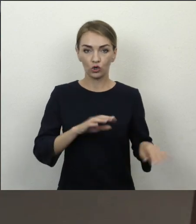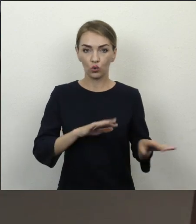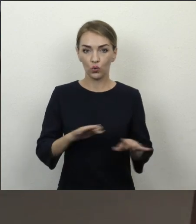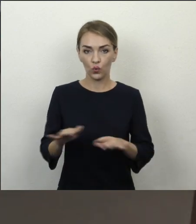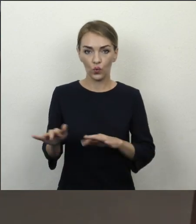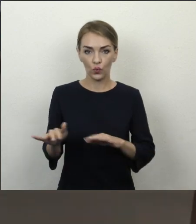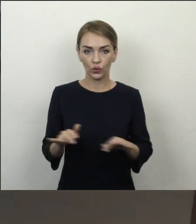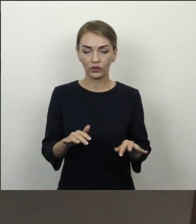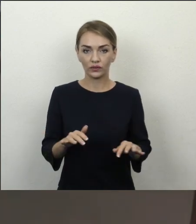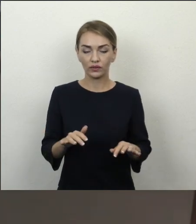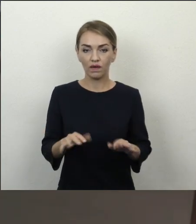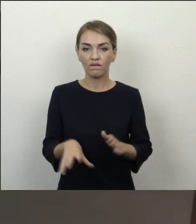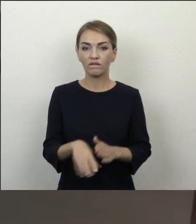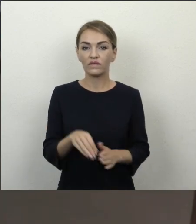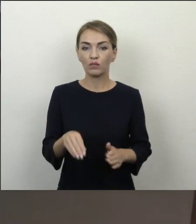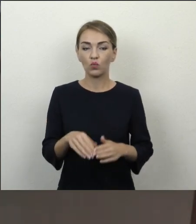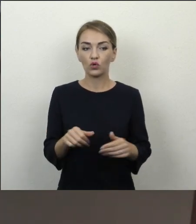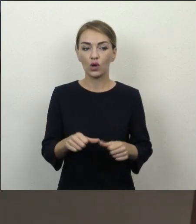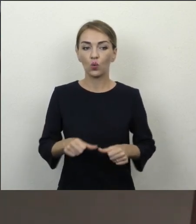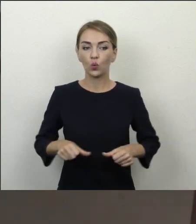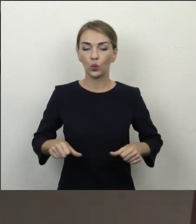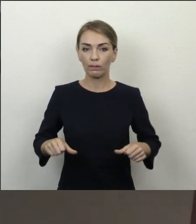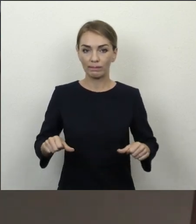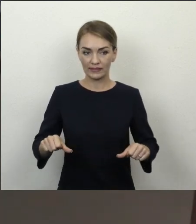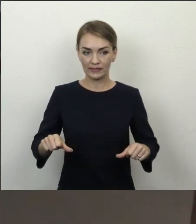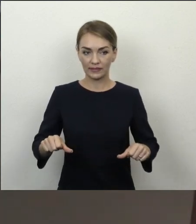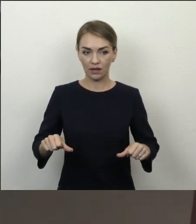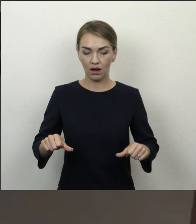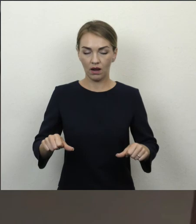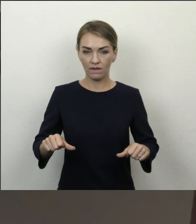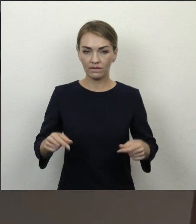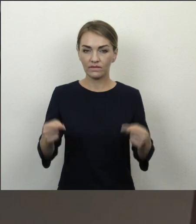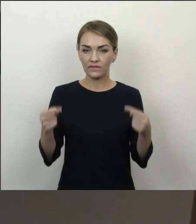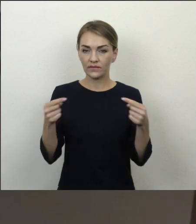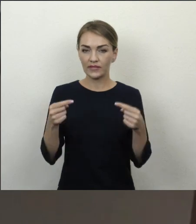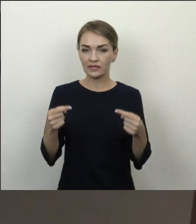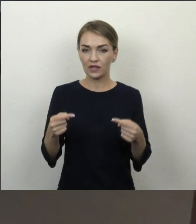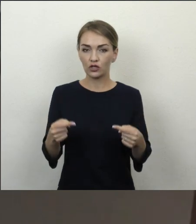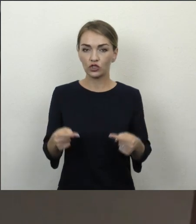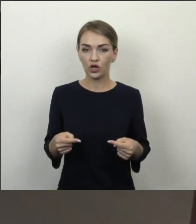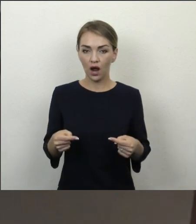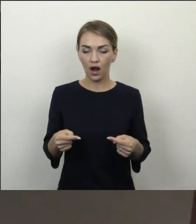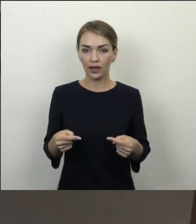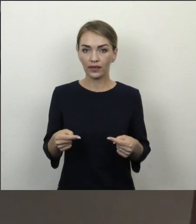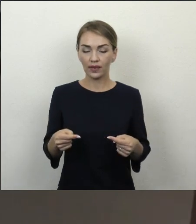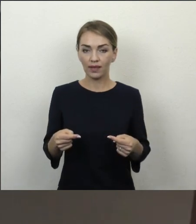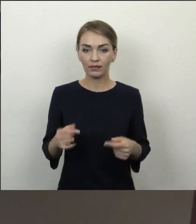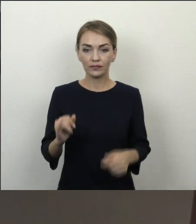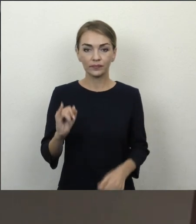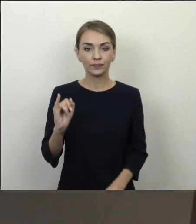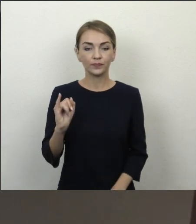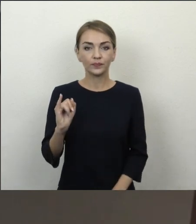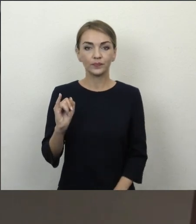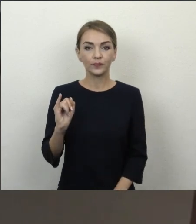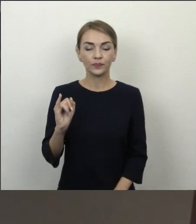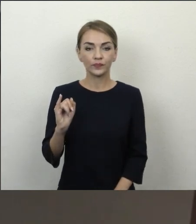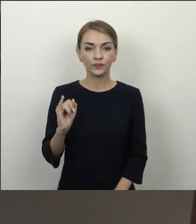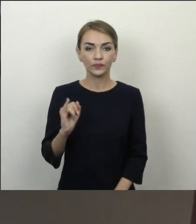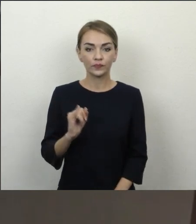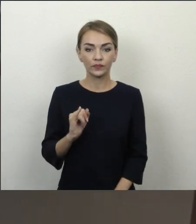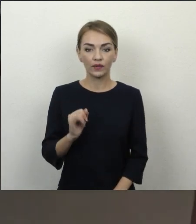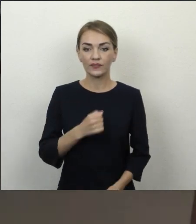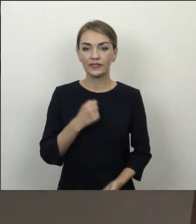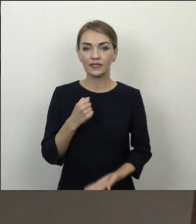election commission define and find the all circumstances